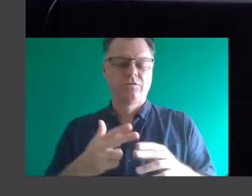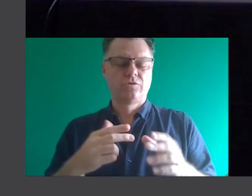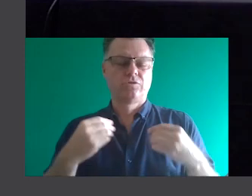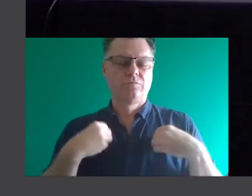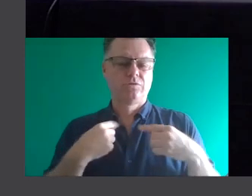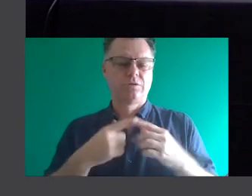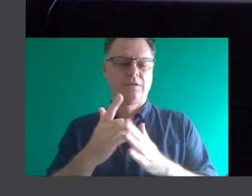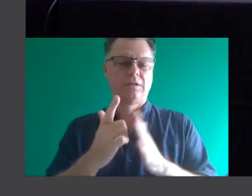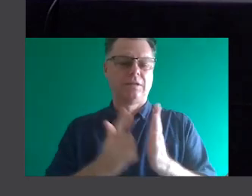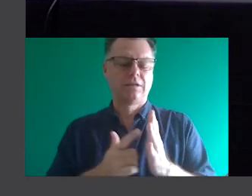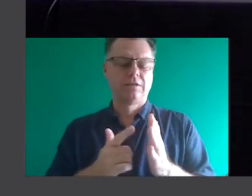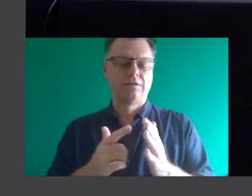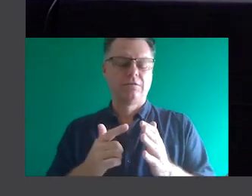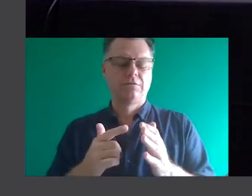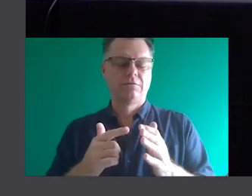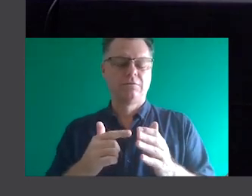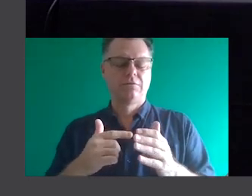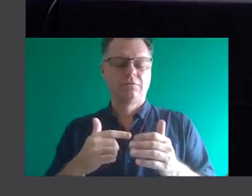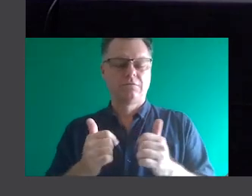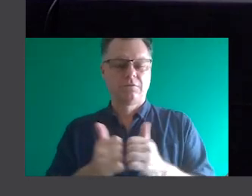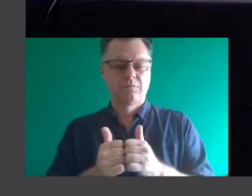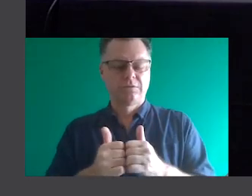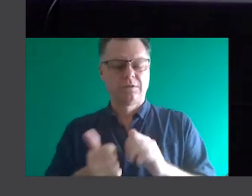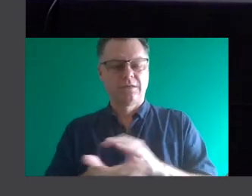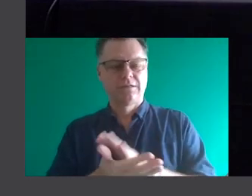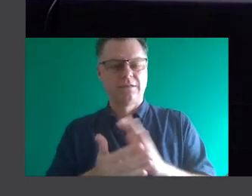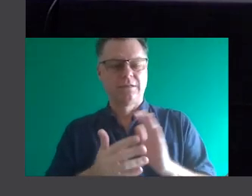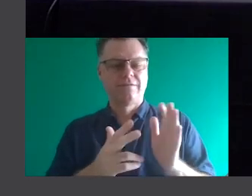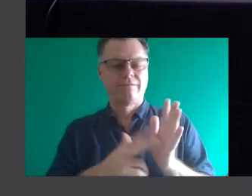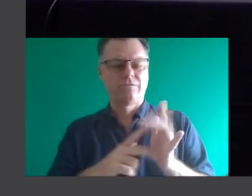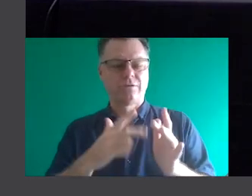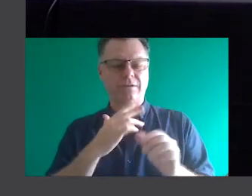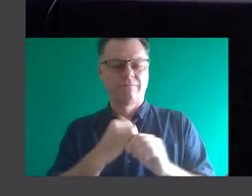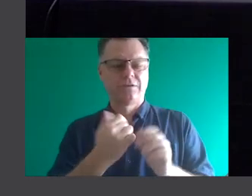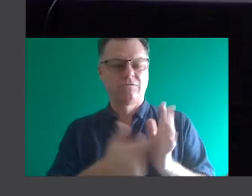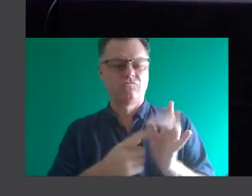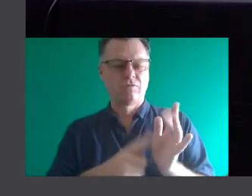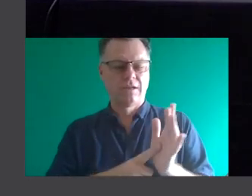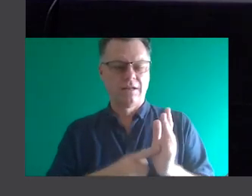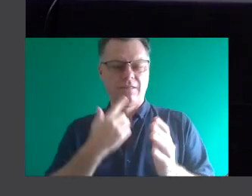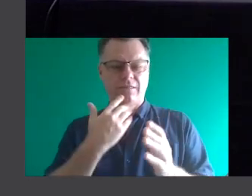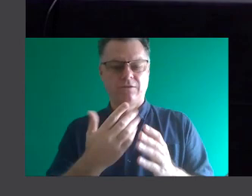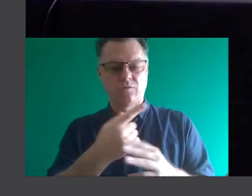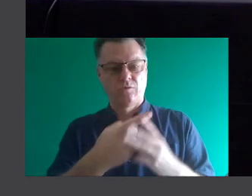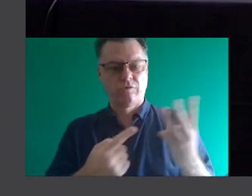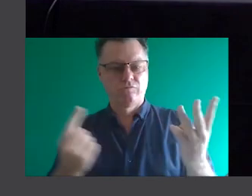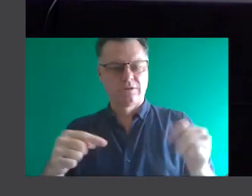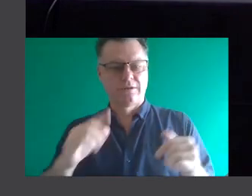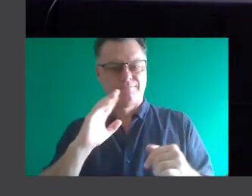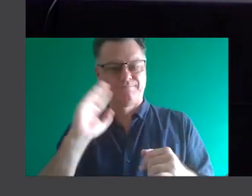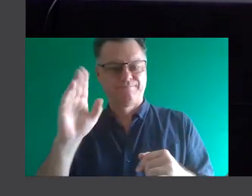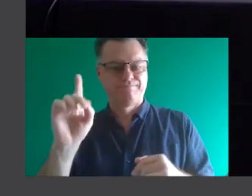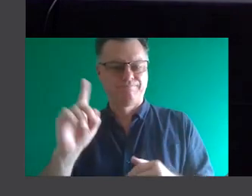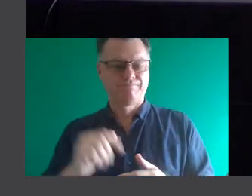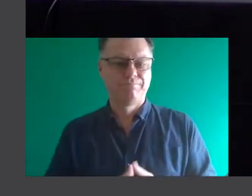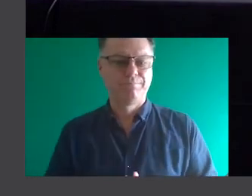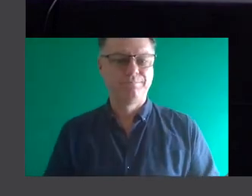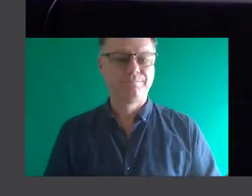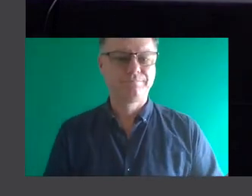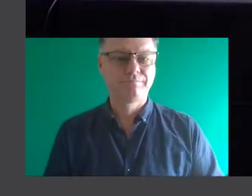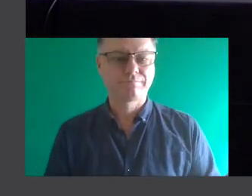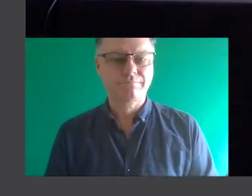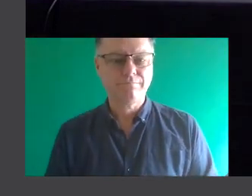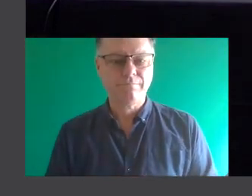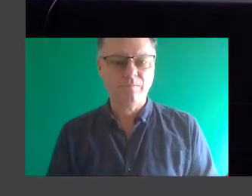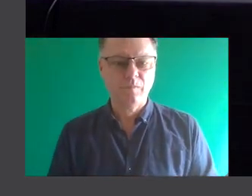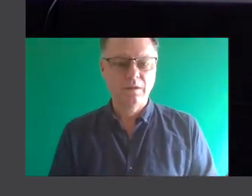McAvaney, Director, Commercial Legal and Governance at Rail Projects Victoria. Thanks to all of you for taking the time to be with us here